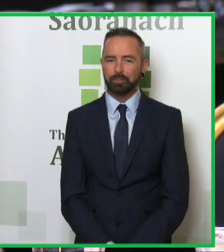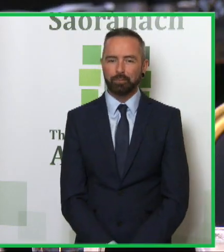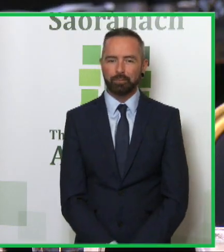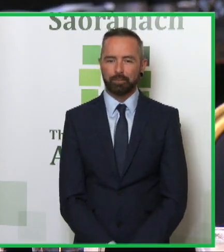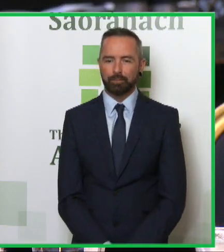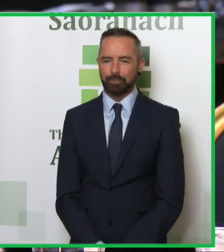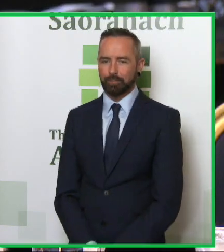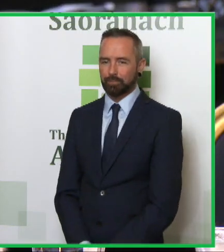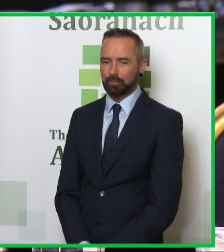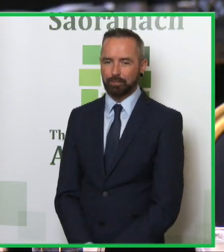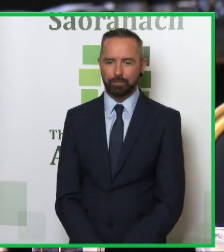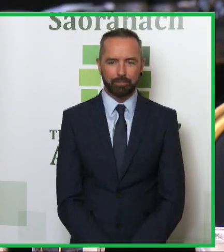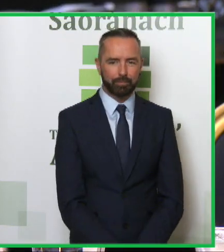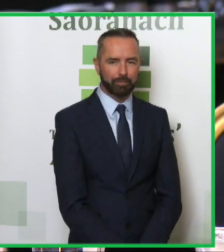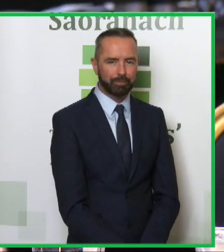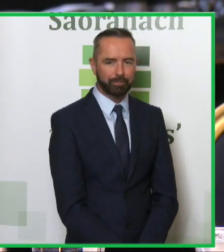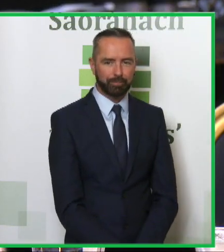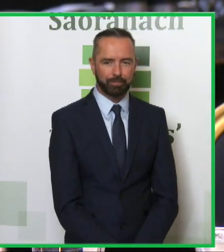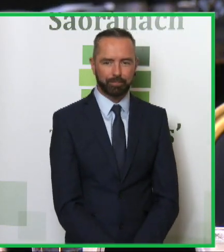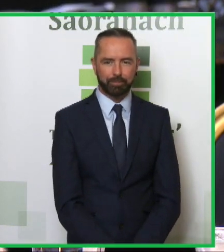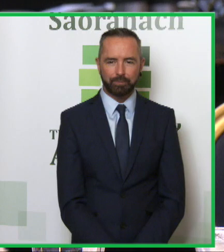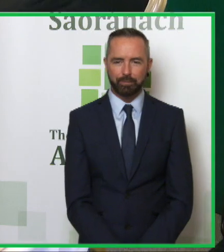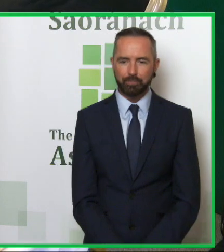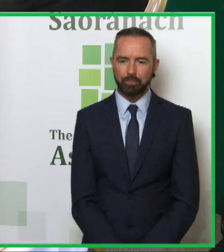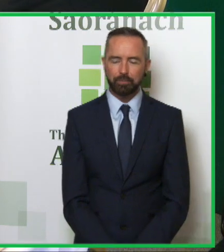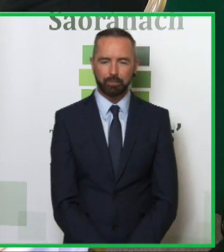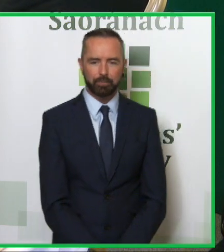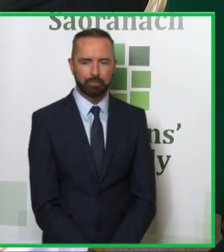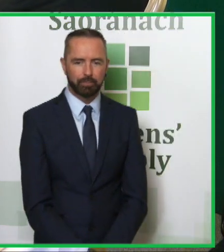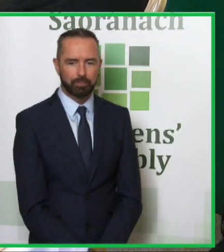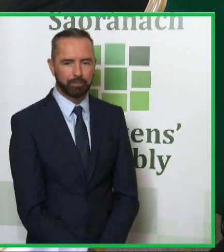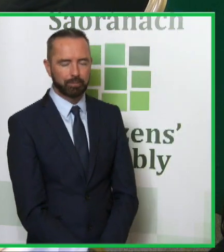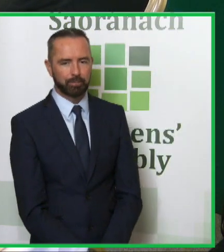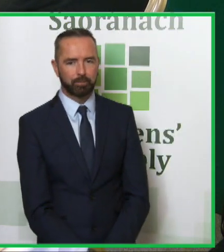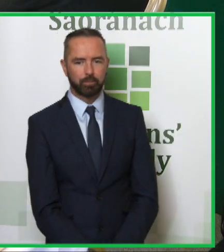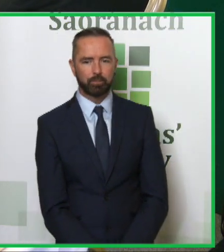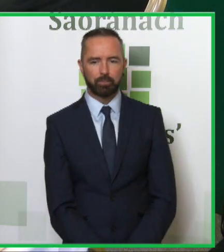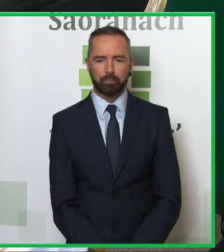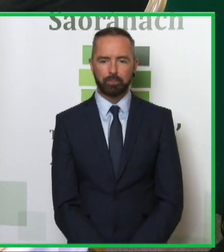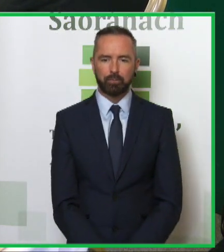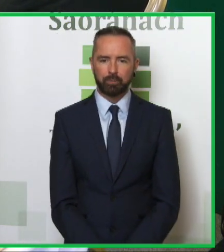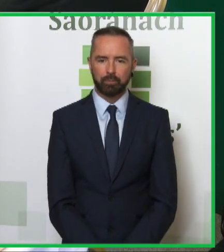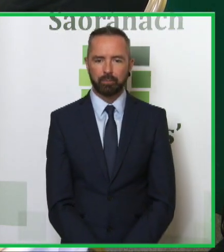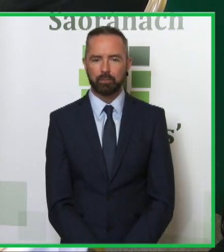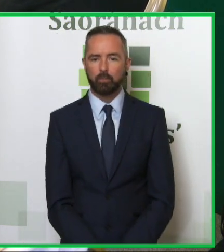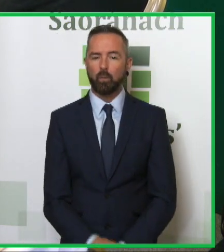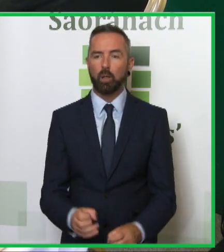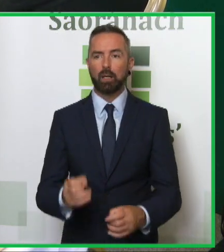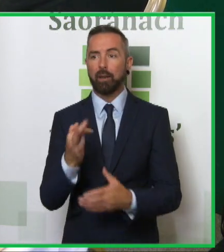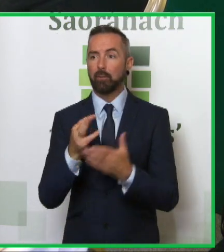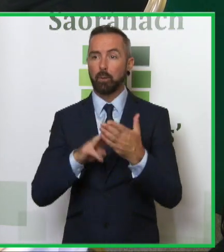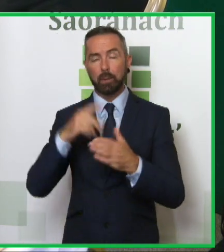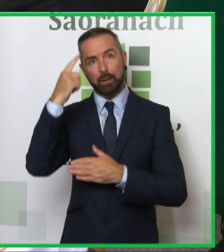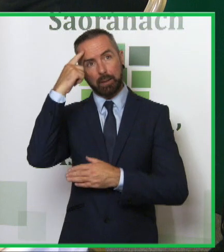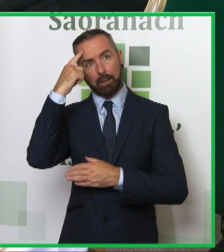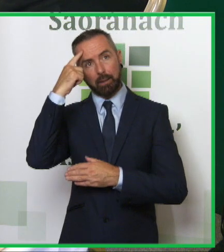Now, without just 1 second, I will come to Alana and I know table 12 as well. So just give us a couple of minutes to think and we'll come back on this